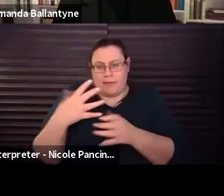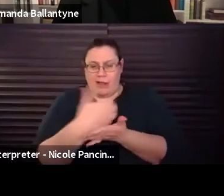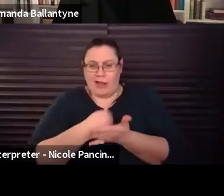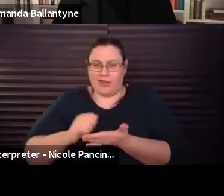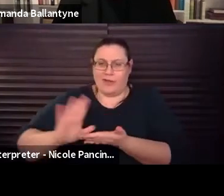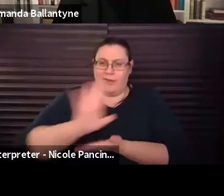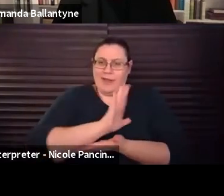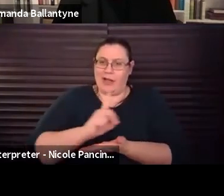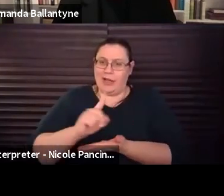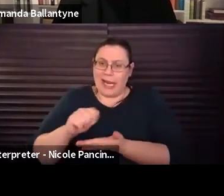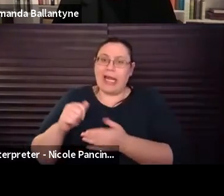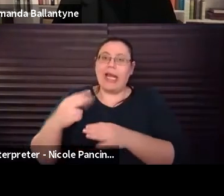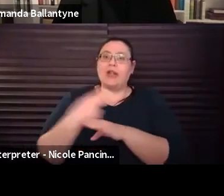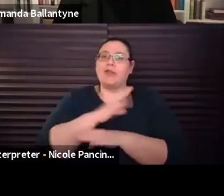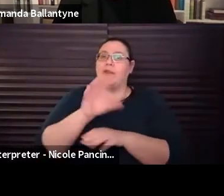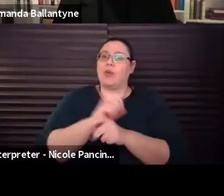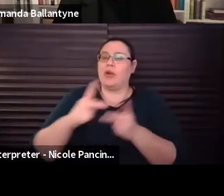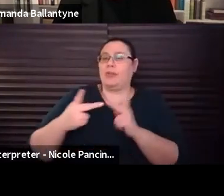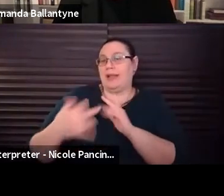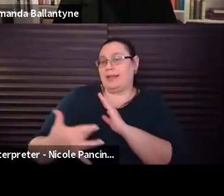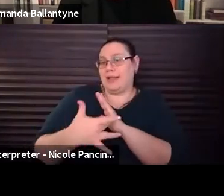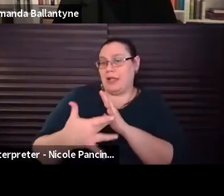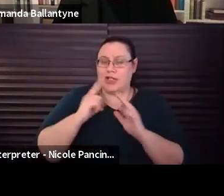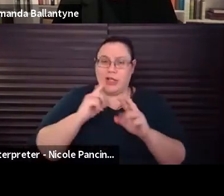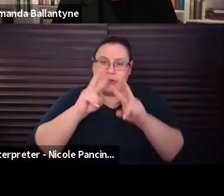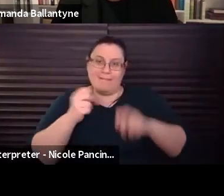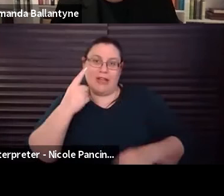of workplace technologies.